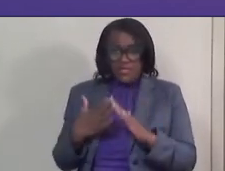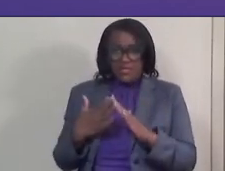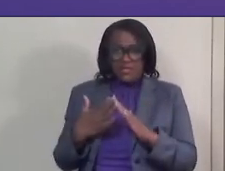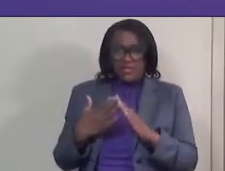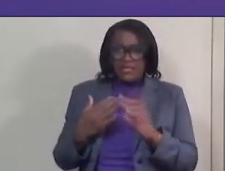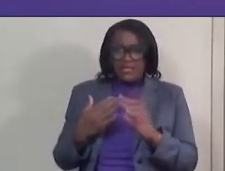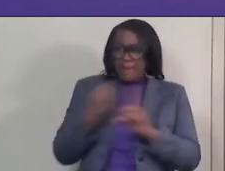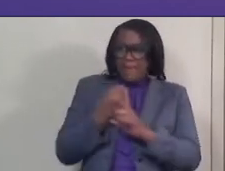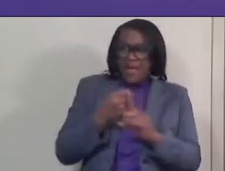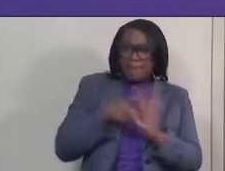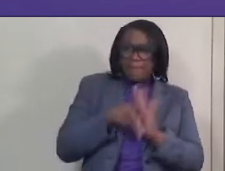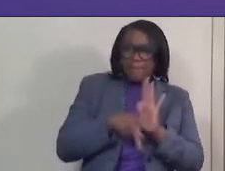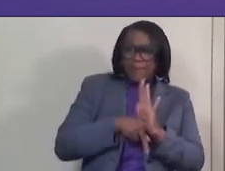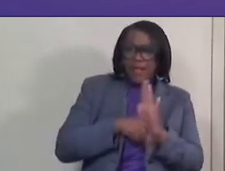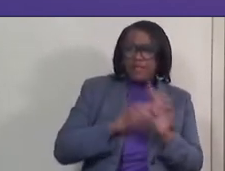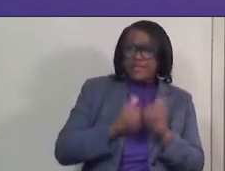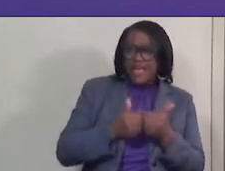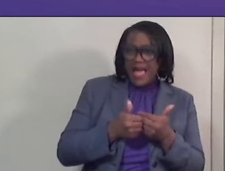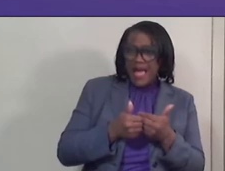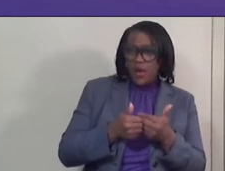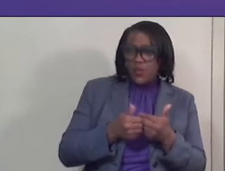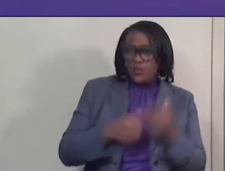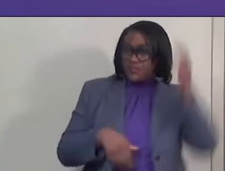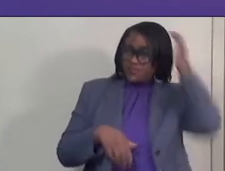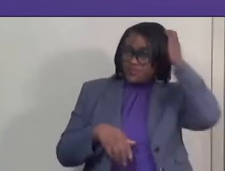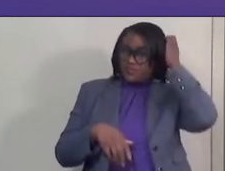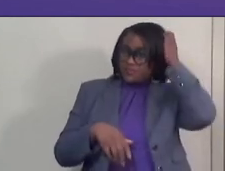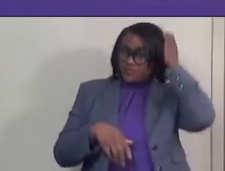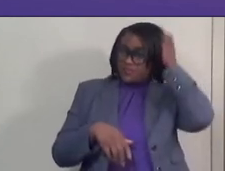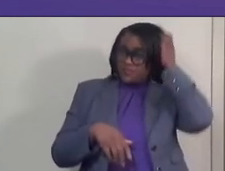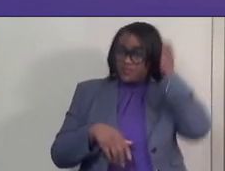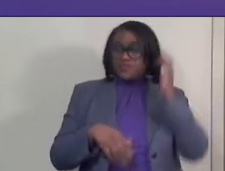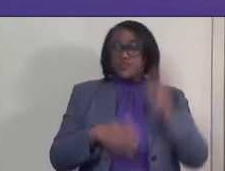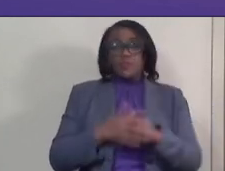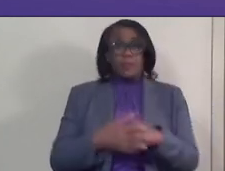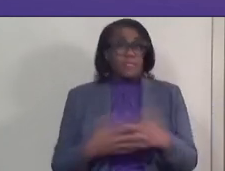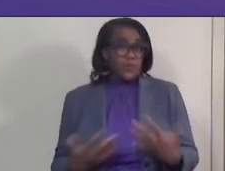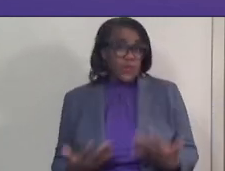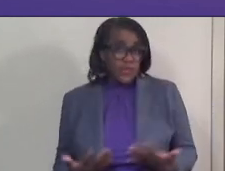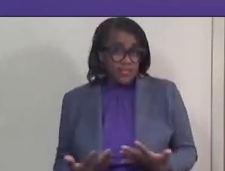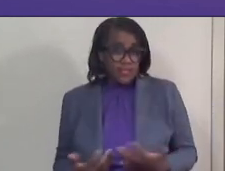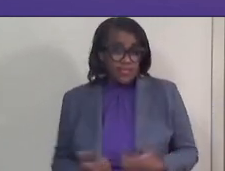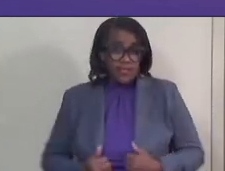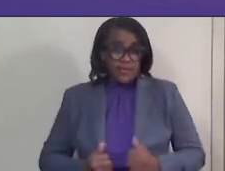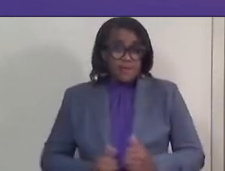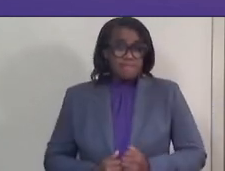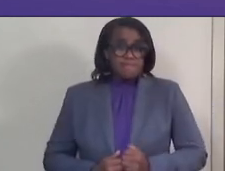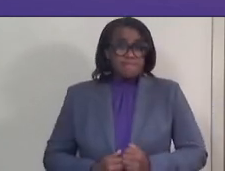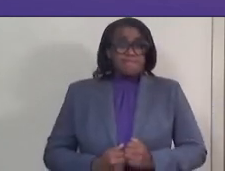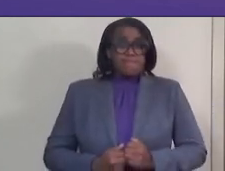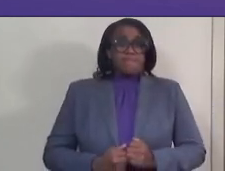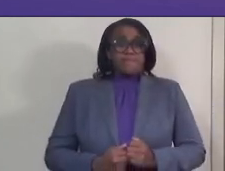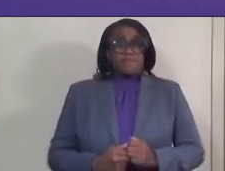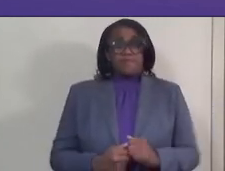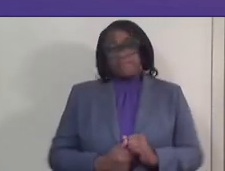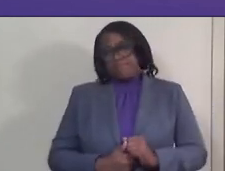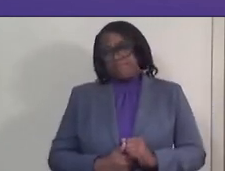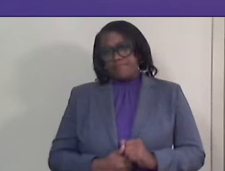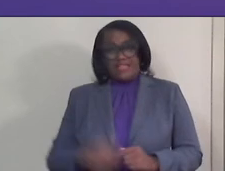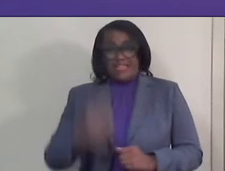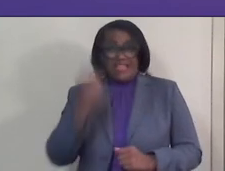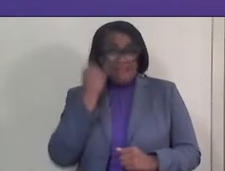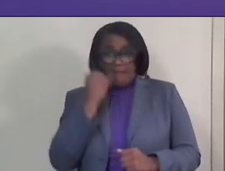policy in your borough? Well, for me, by not